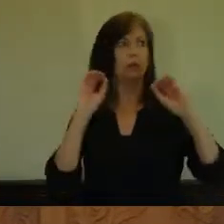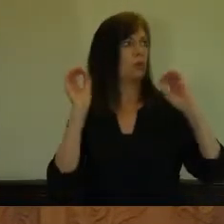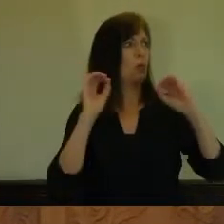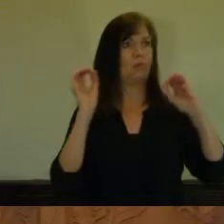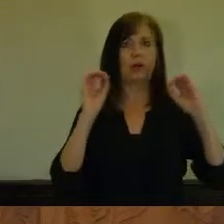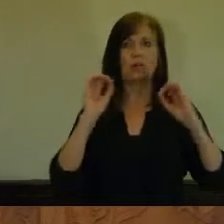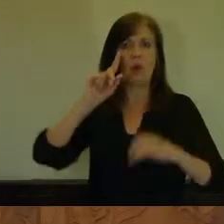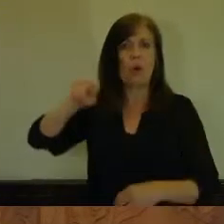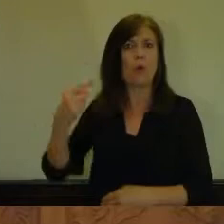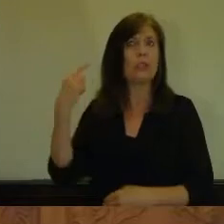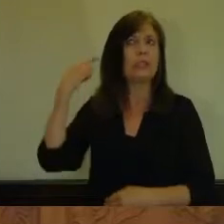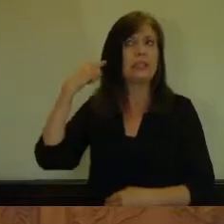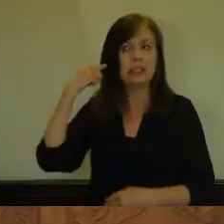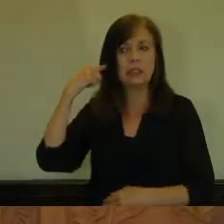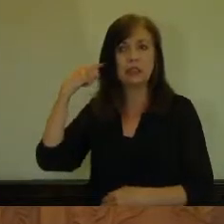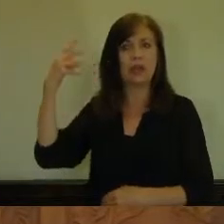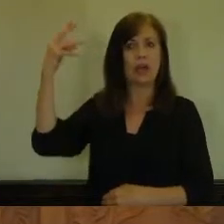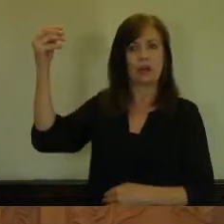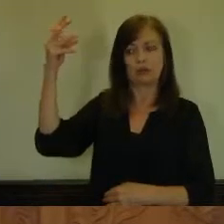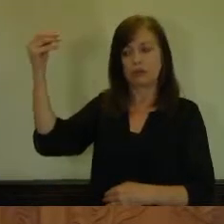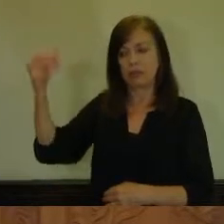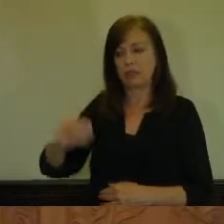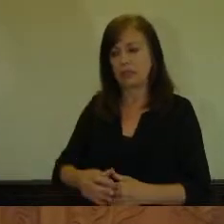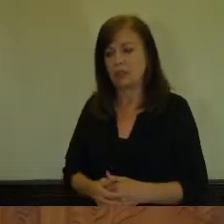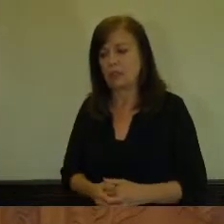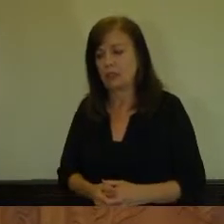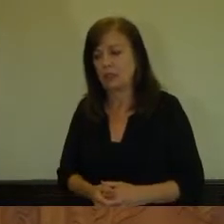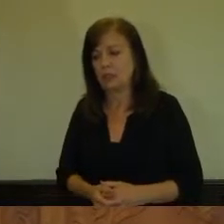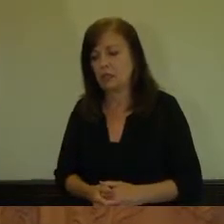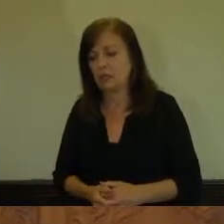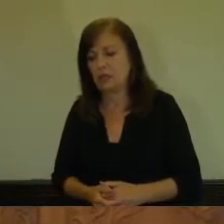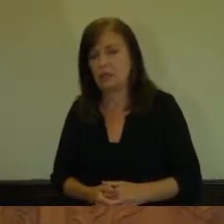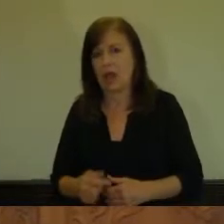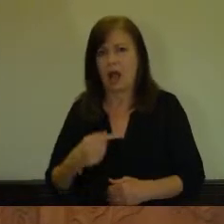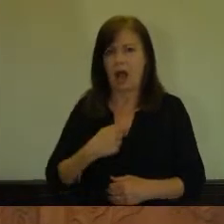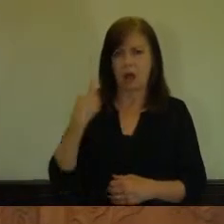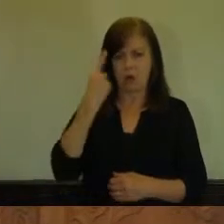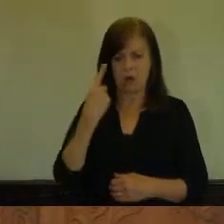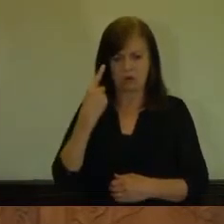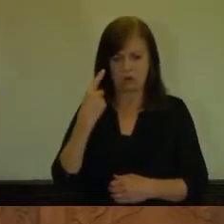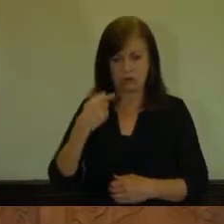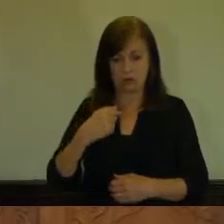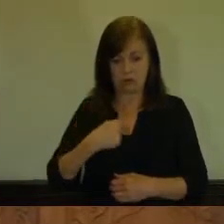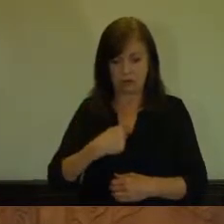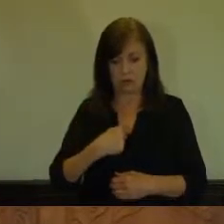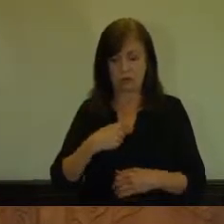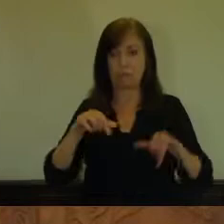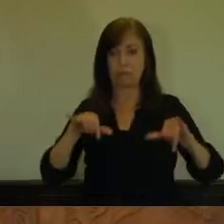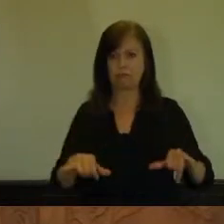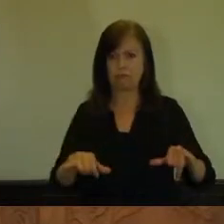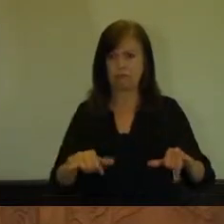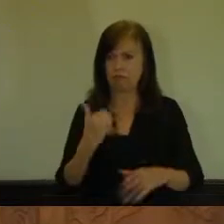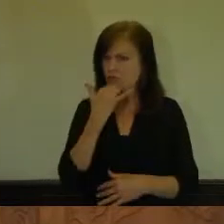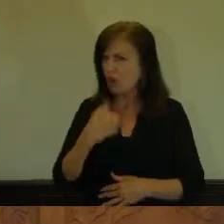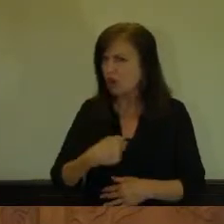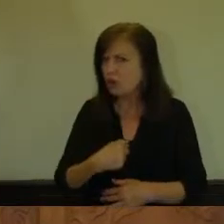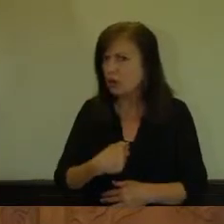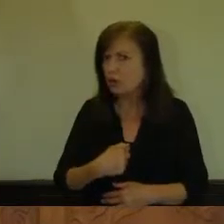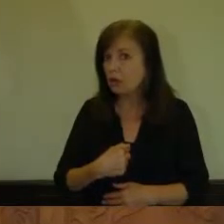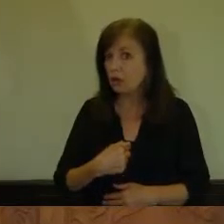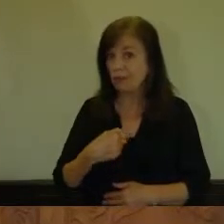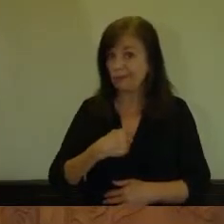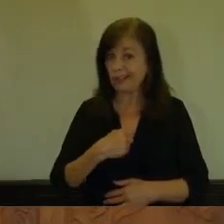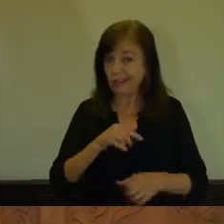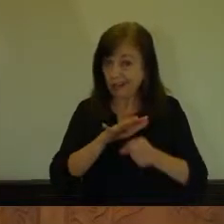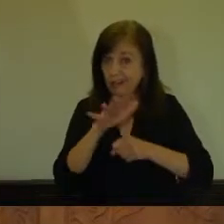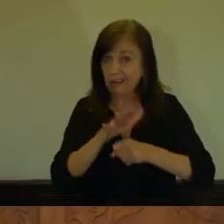around but the sounds themselves. Is that enough to help you? Is that enough to